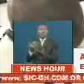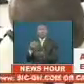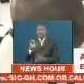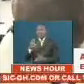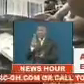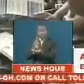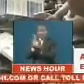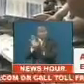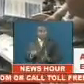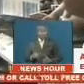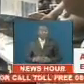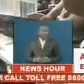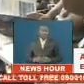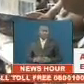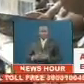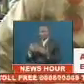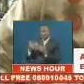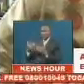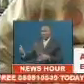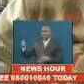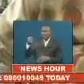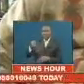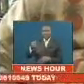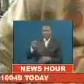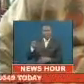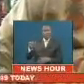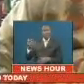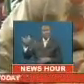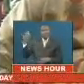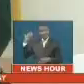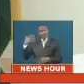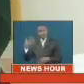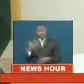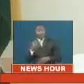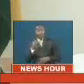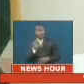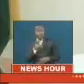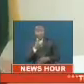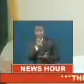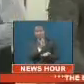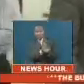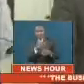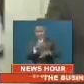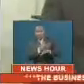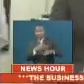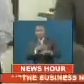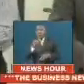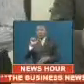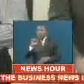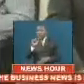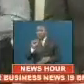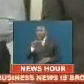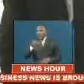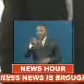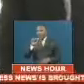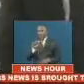EU ambassador. Before taking up appointment in Ghana, he served as one-time EU ambassador in Cameroon and Tanzania. Mr. Hanna